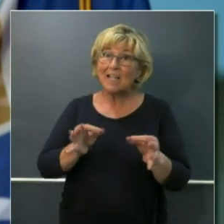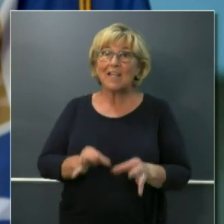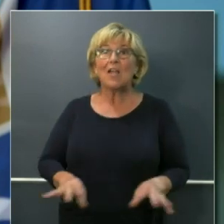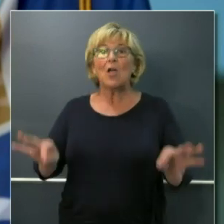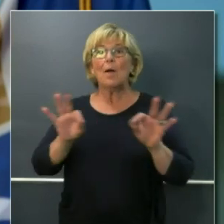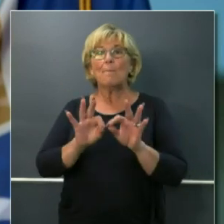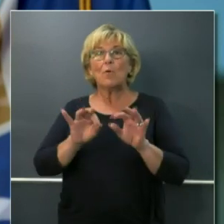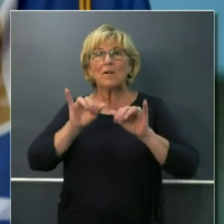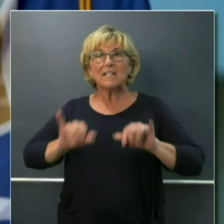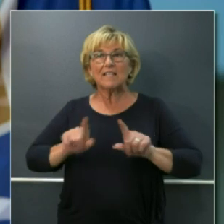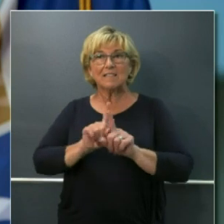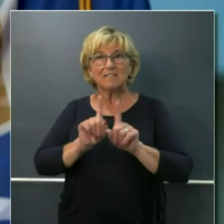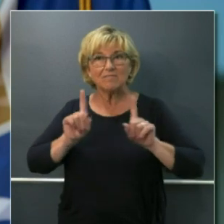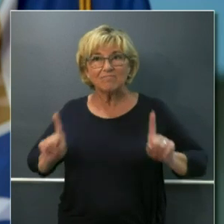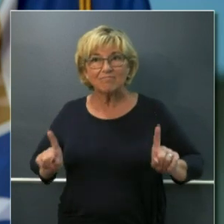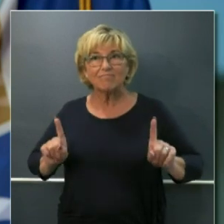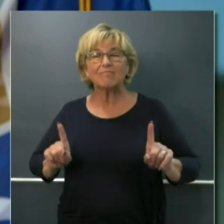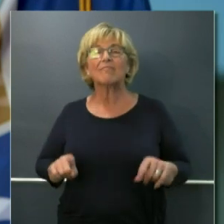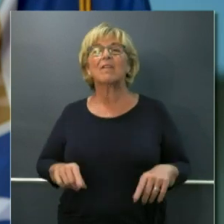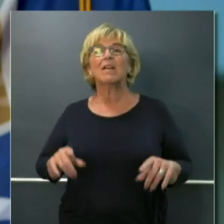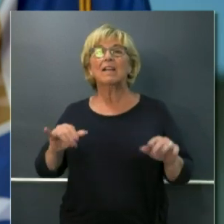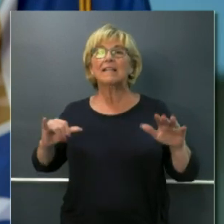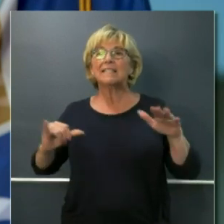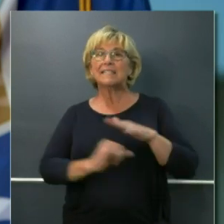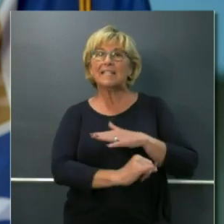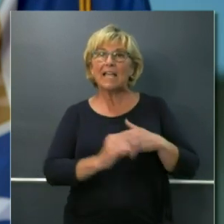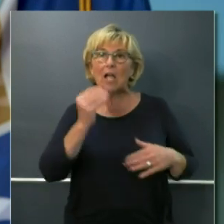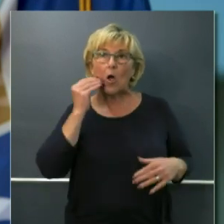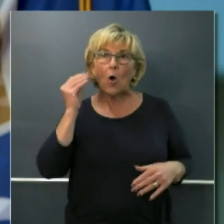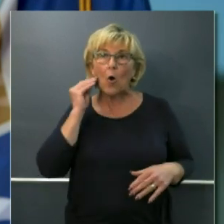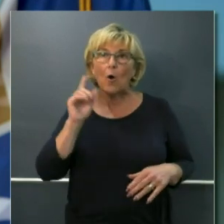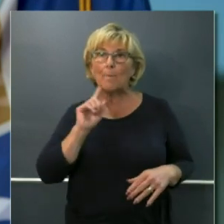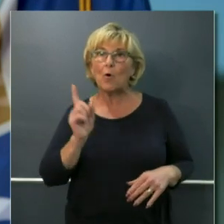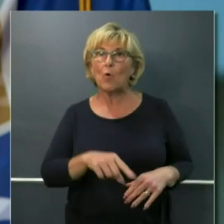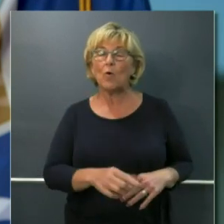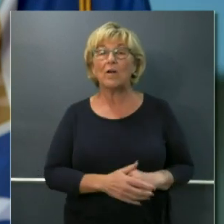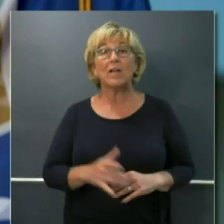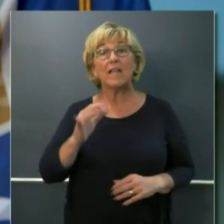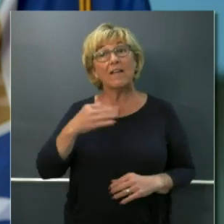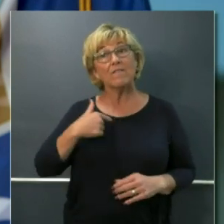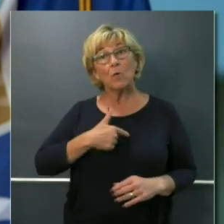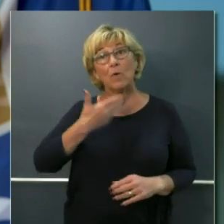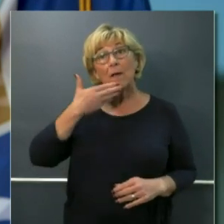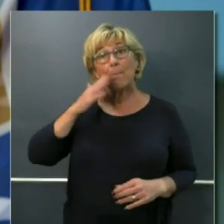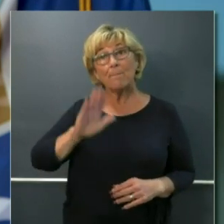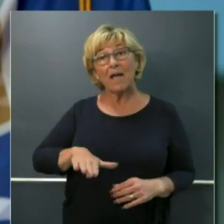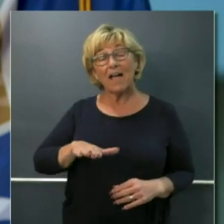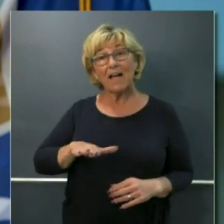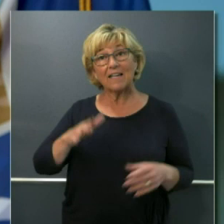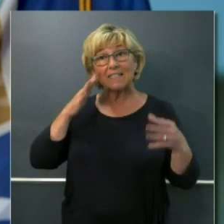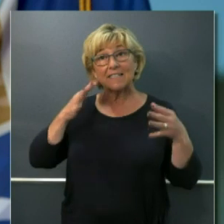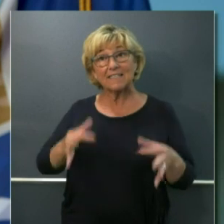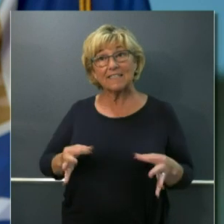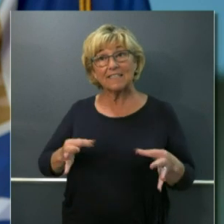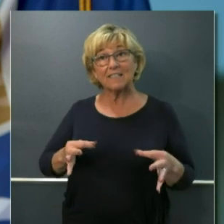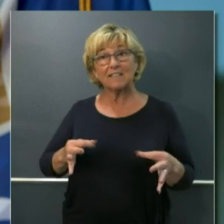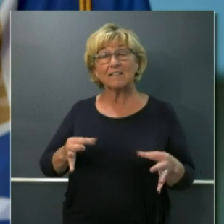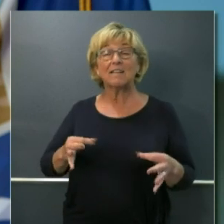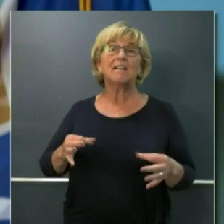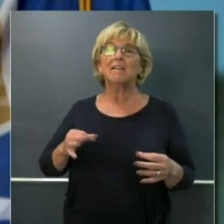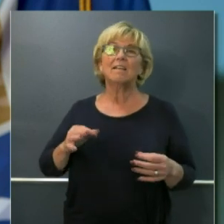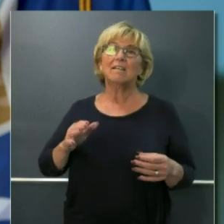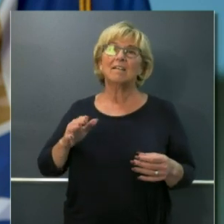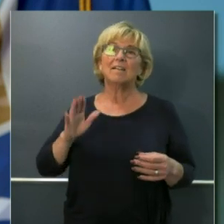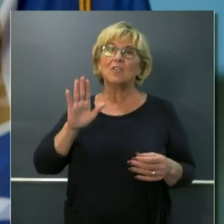physical distancing, continue to advance the stay-at-home order. If we make bad decisions, conditions can radically change, models